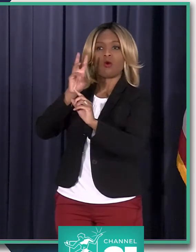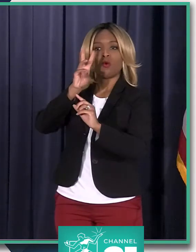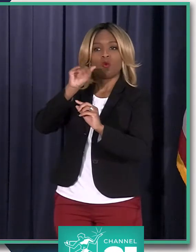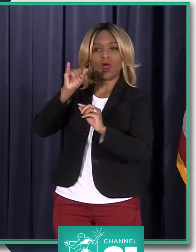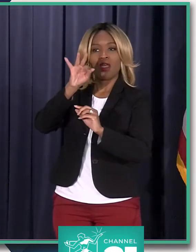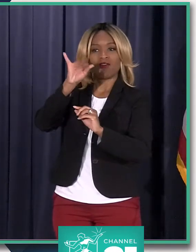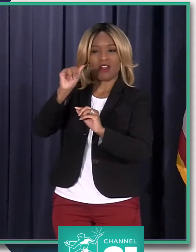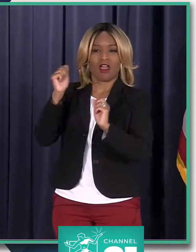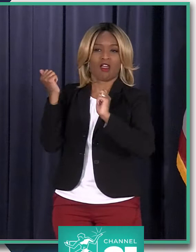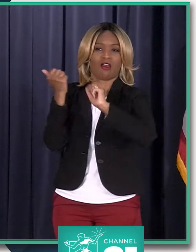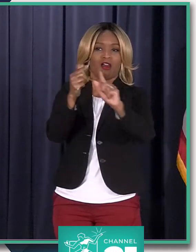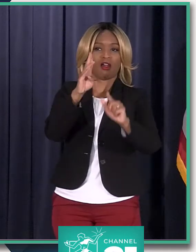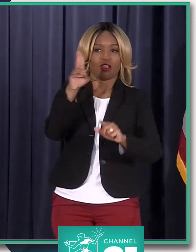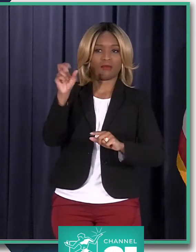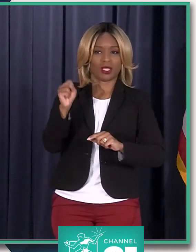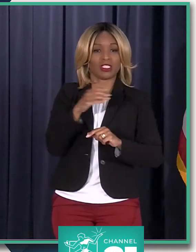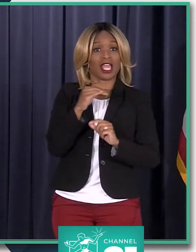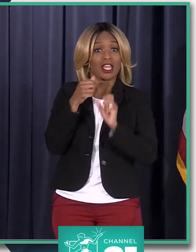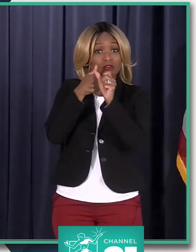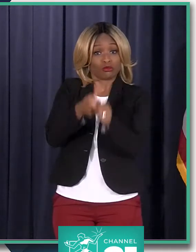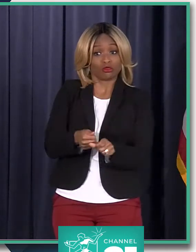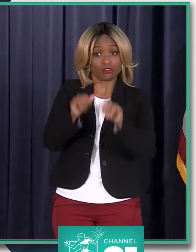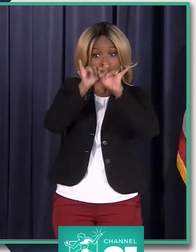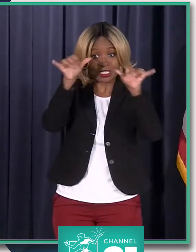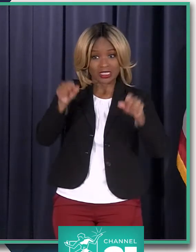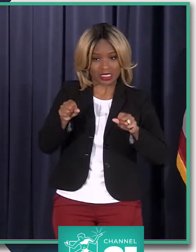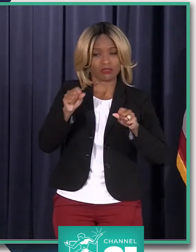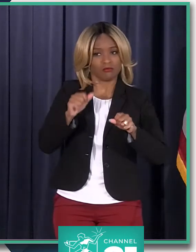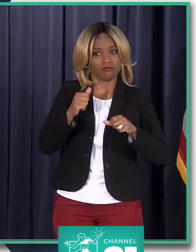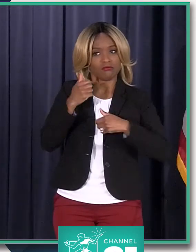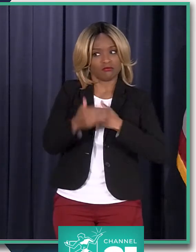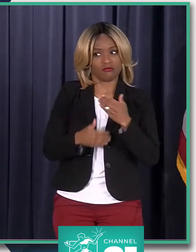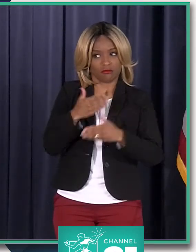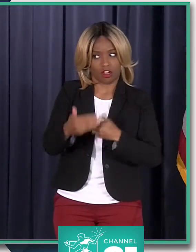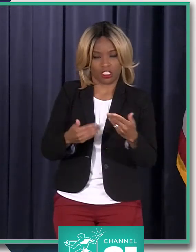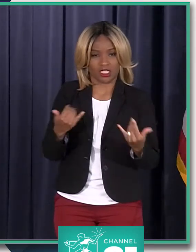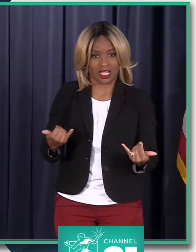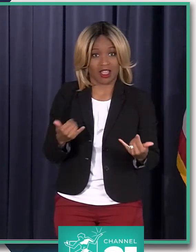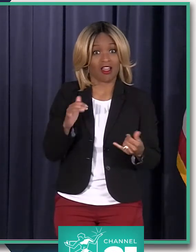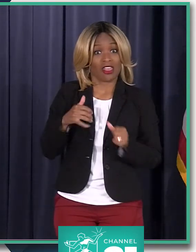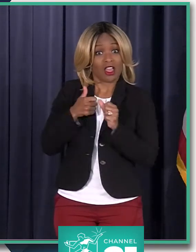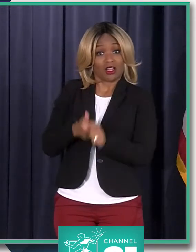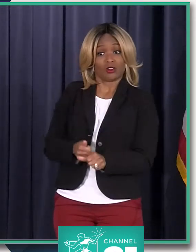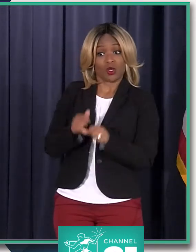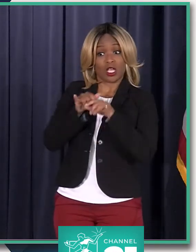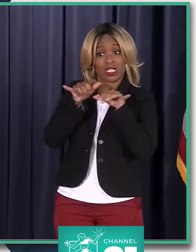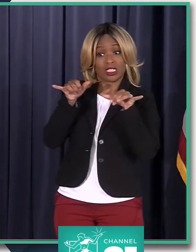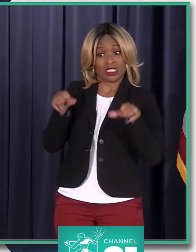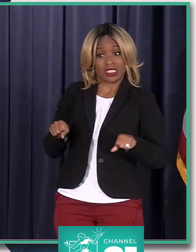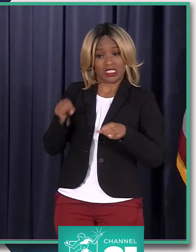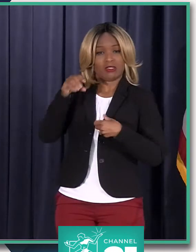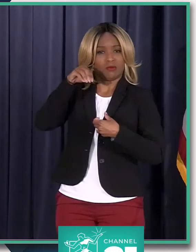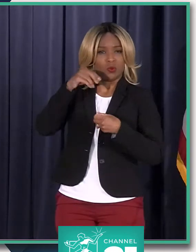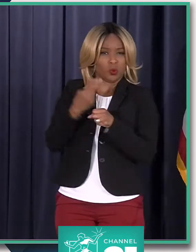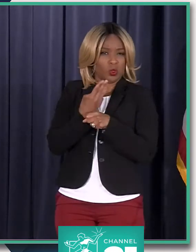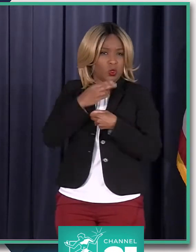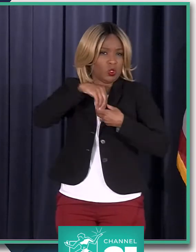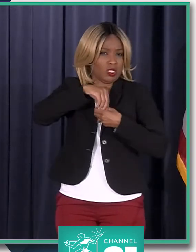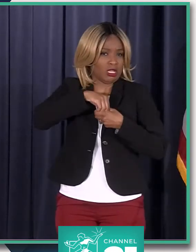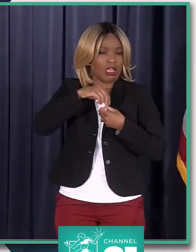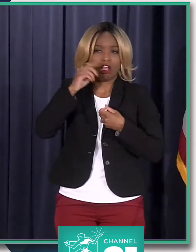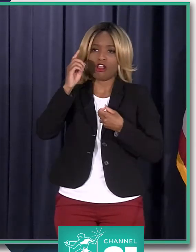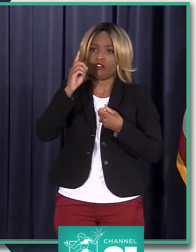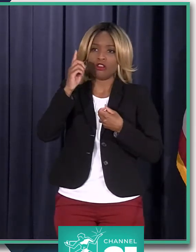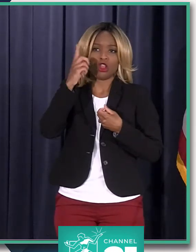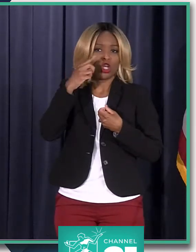tracking system is in process. And I will tell you that our tracking system, we're using it internally. It looks fantastic. And when we